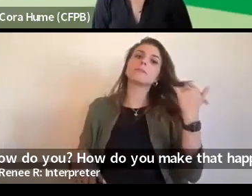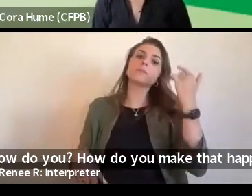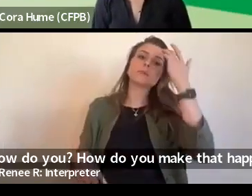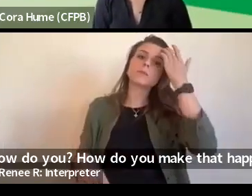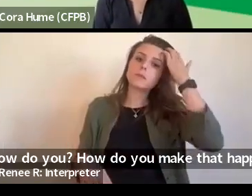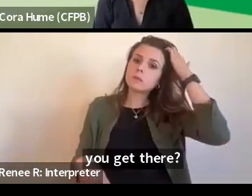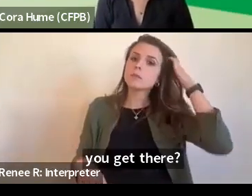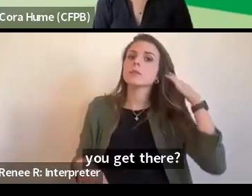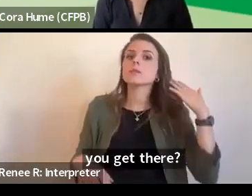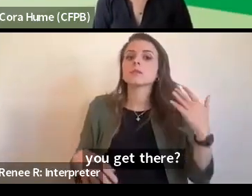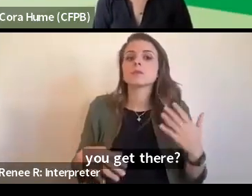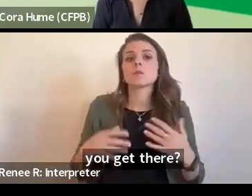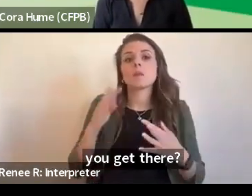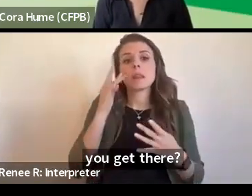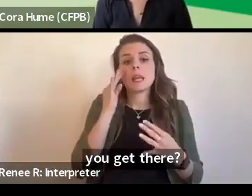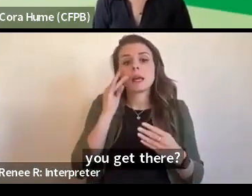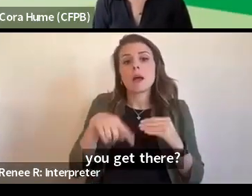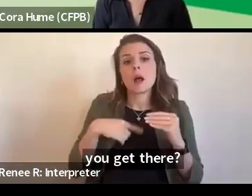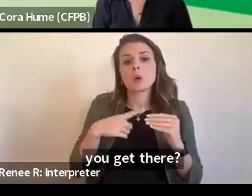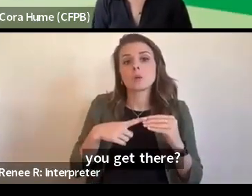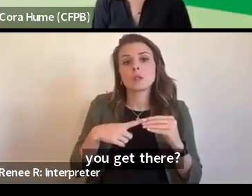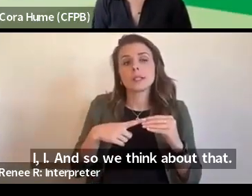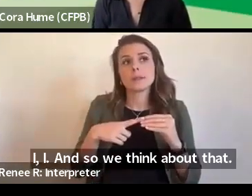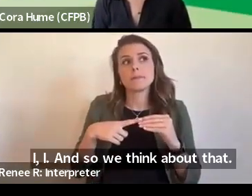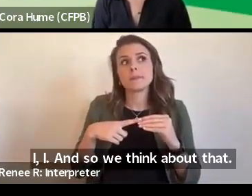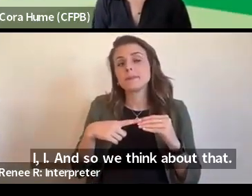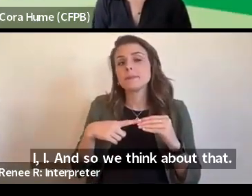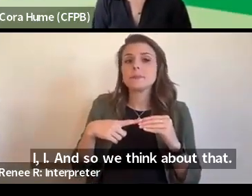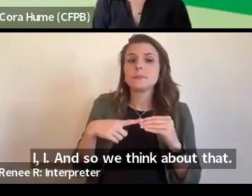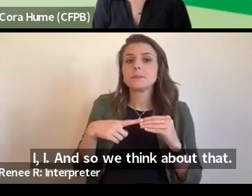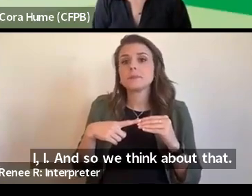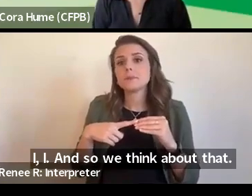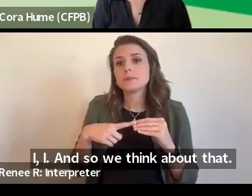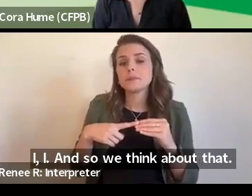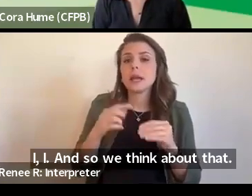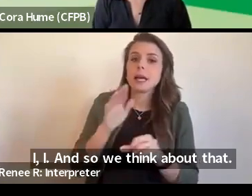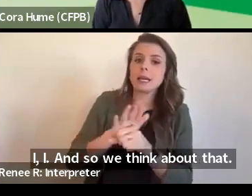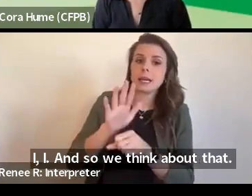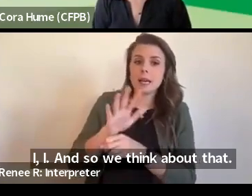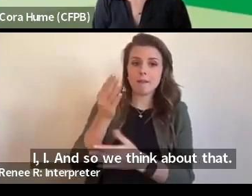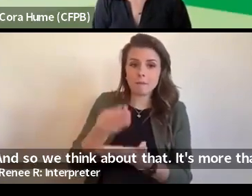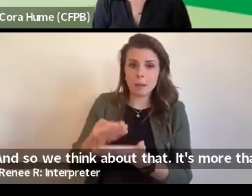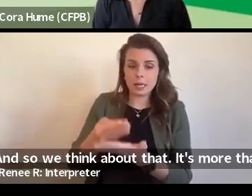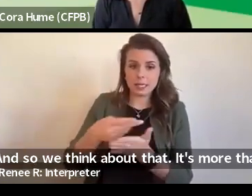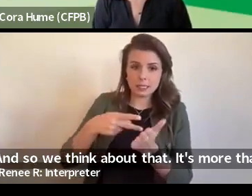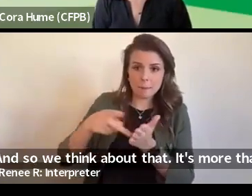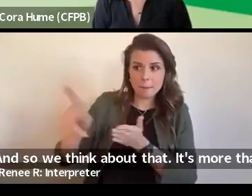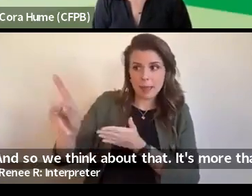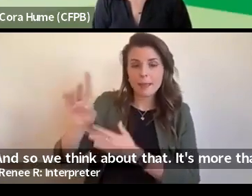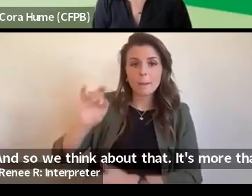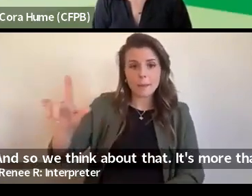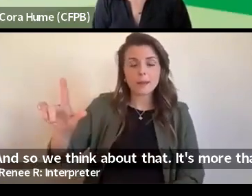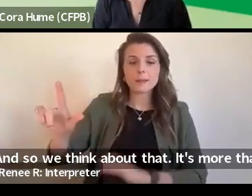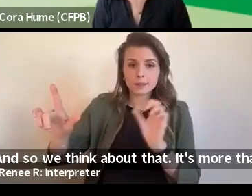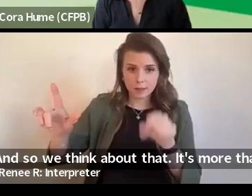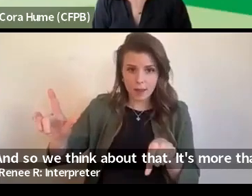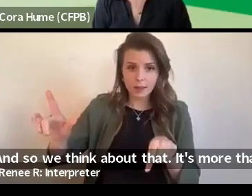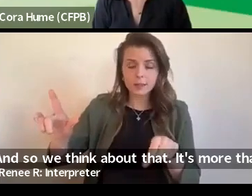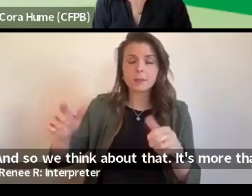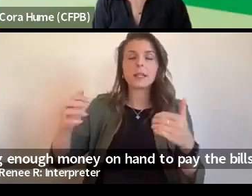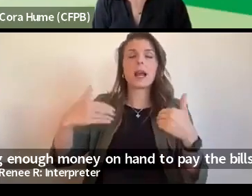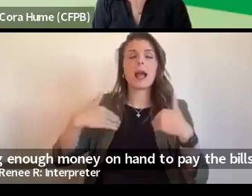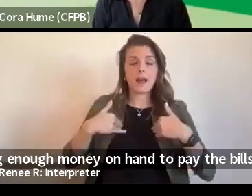And so when you think about that, it's more than just having enough money on hand to pay the bills. It's having a